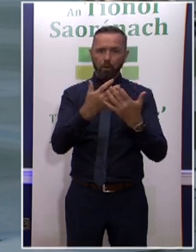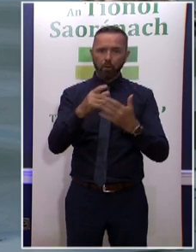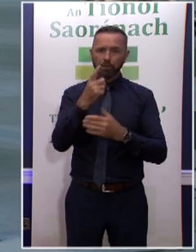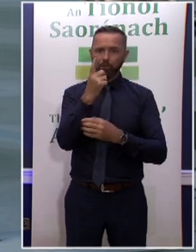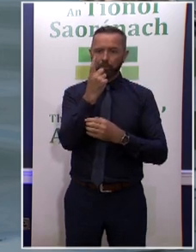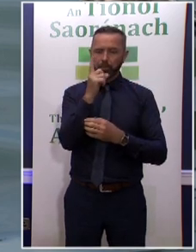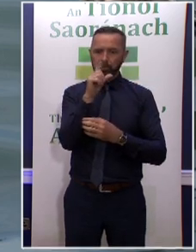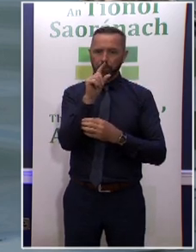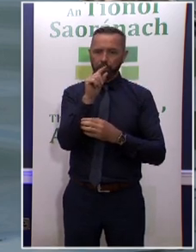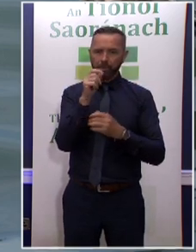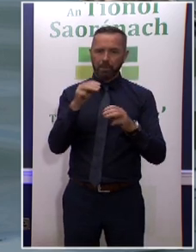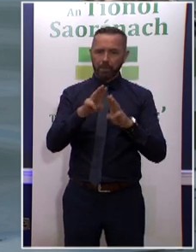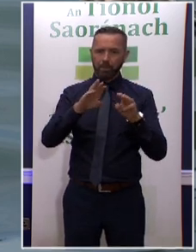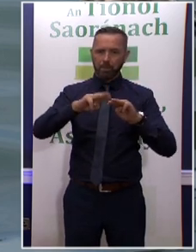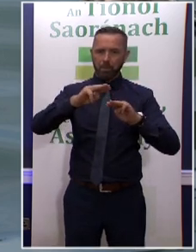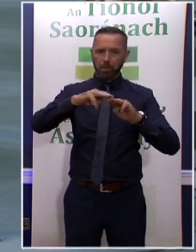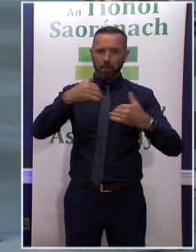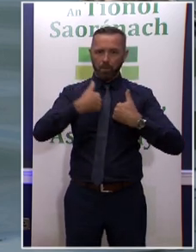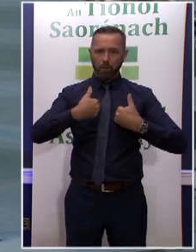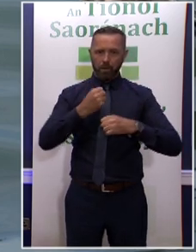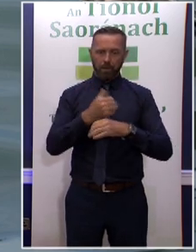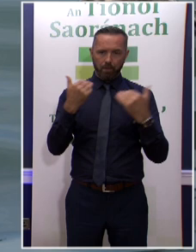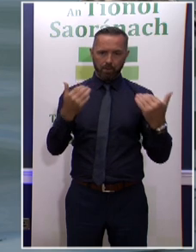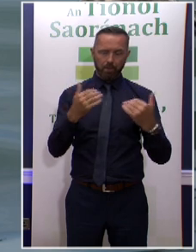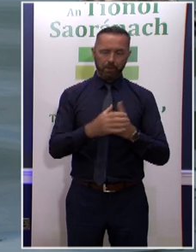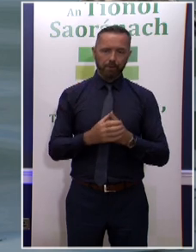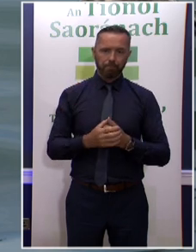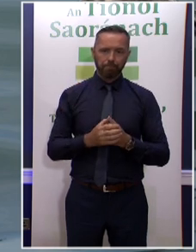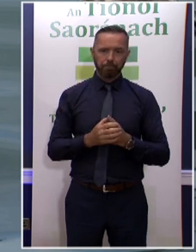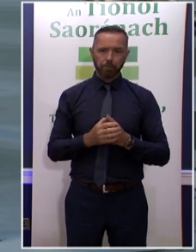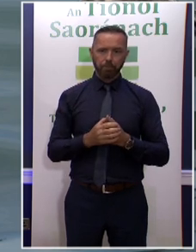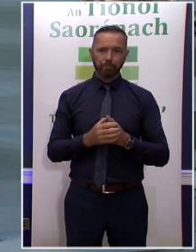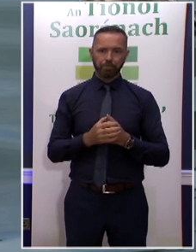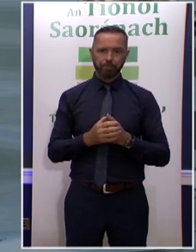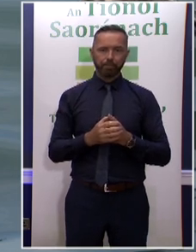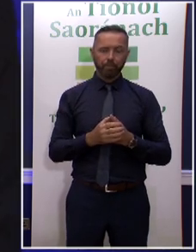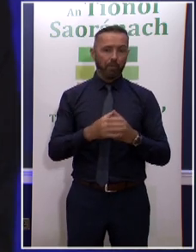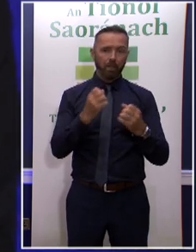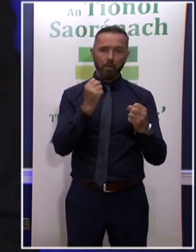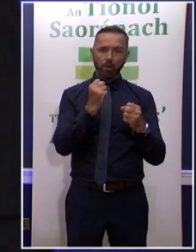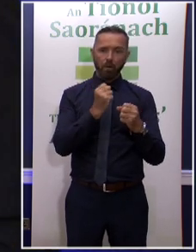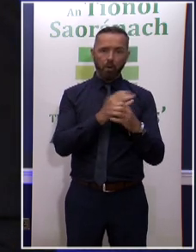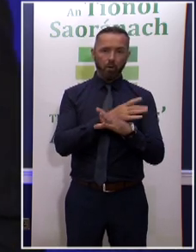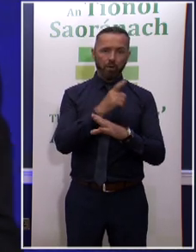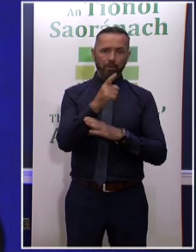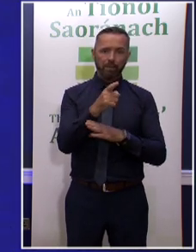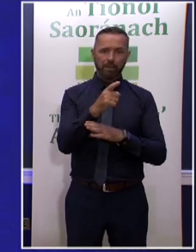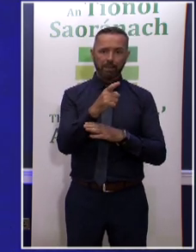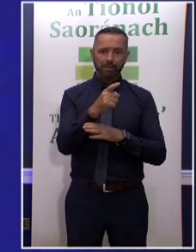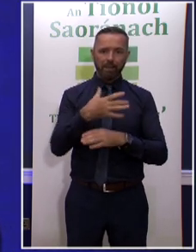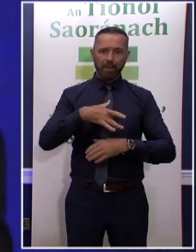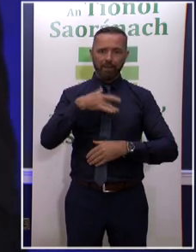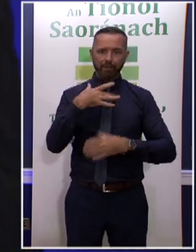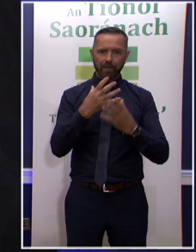species that people are much more concerned with looking after. And of course, all of these organisms